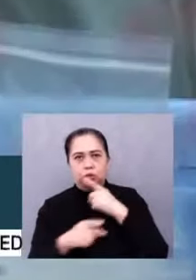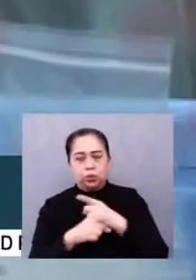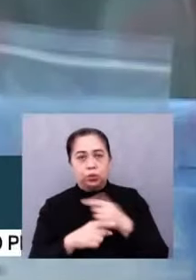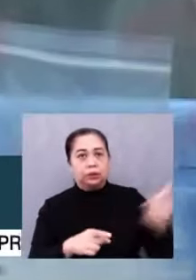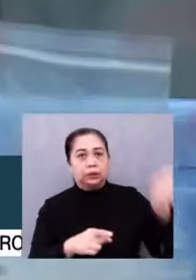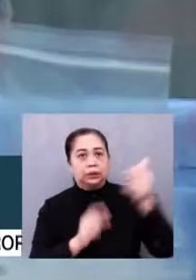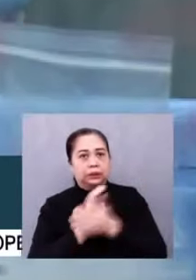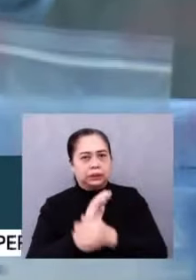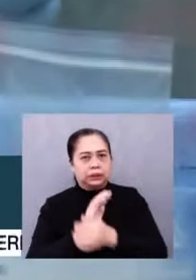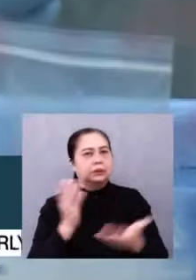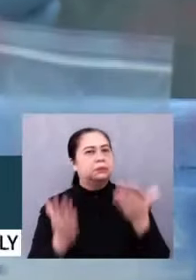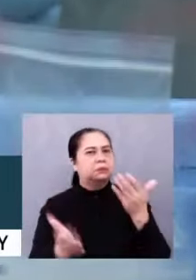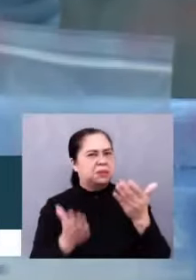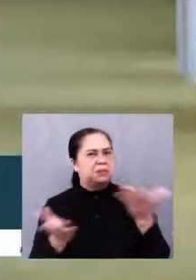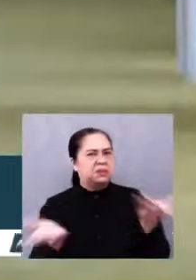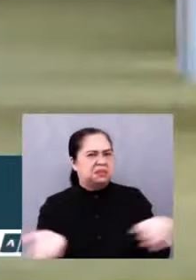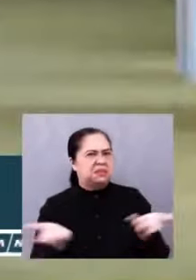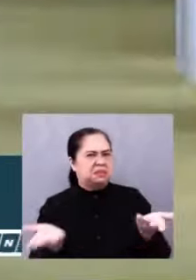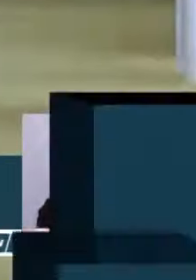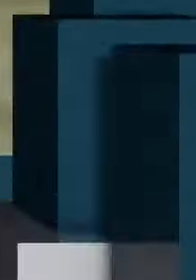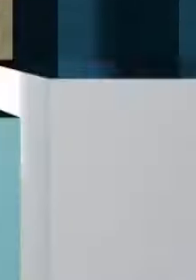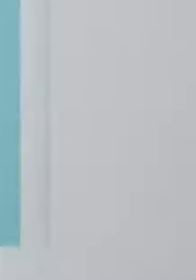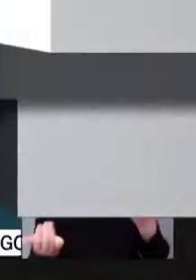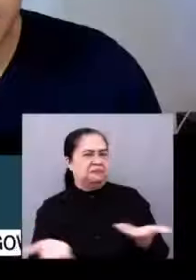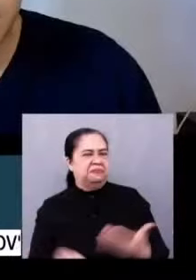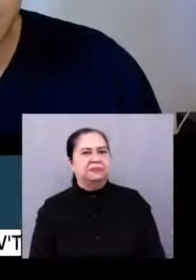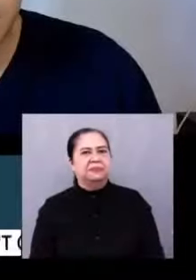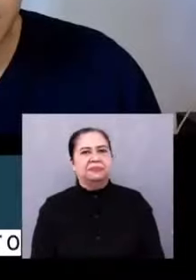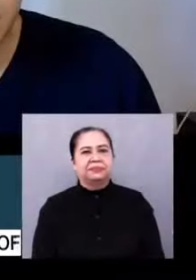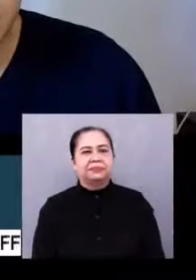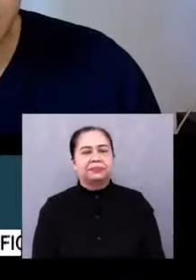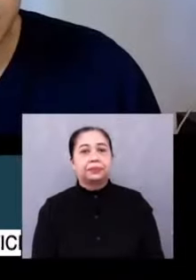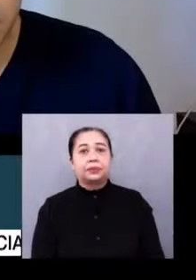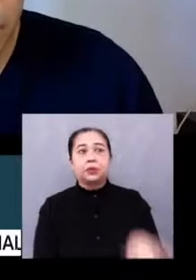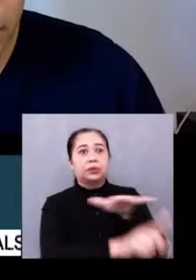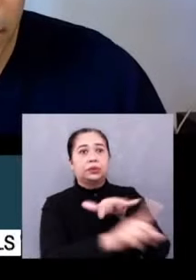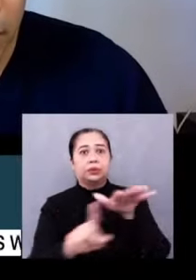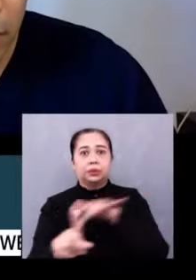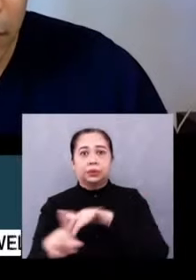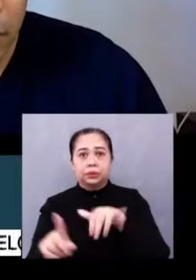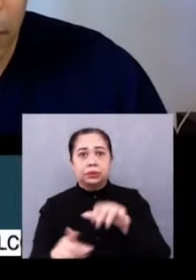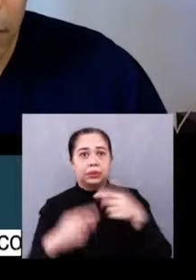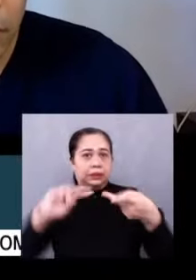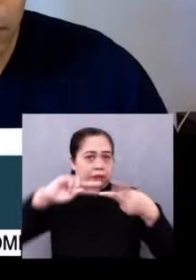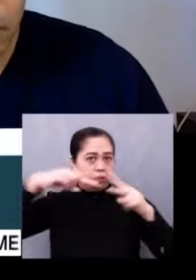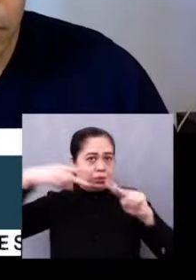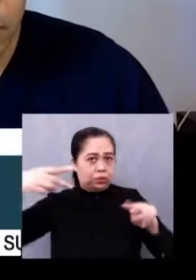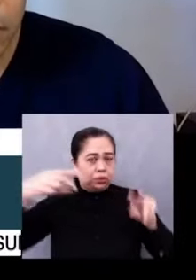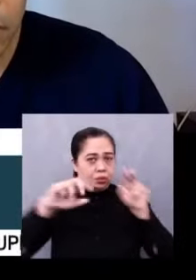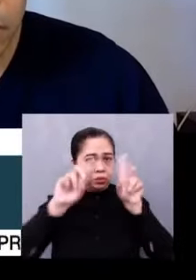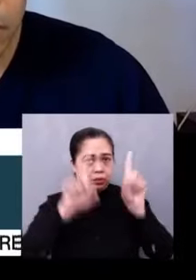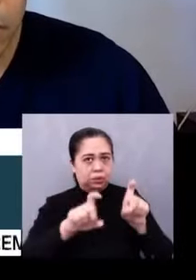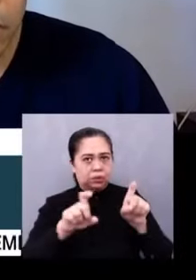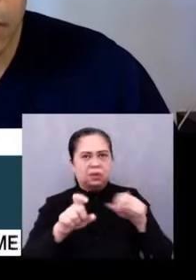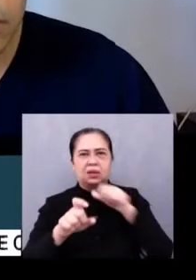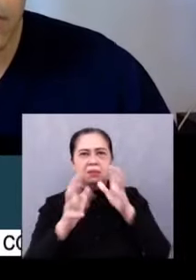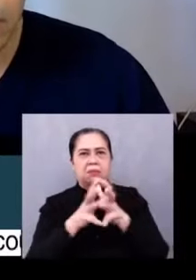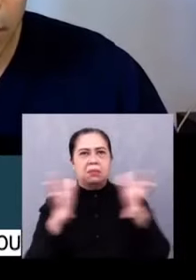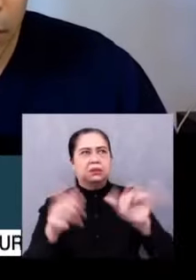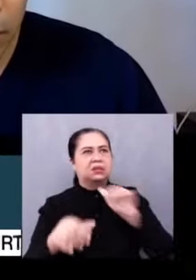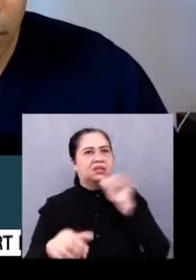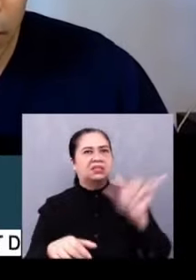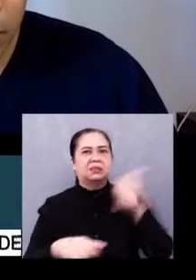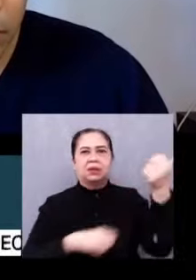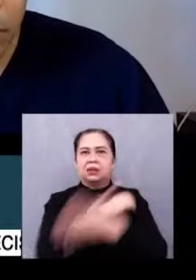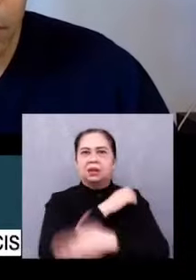suspects it's already here. Yung surveillance natin ng genomic is not as extensive as other countries. That's